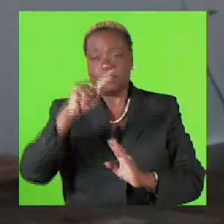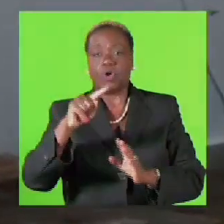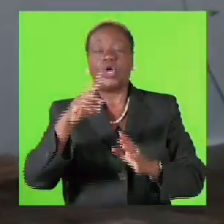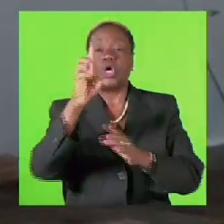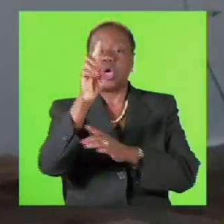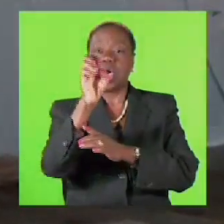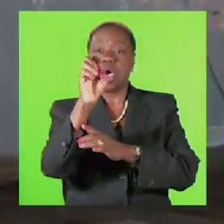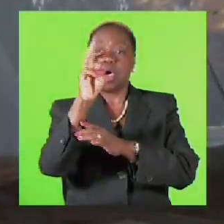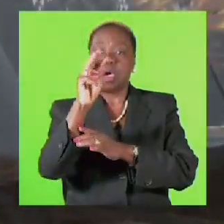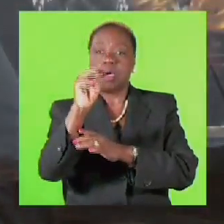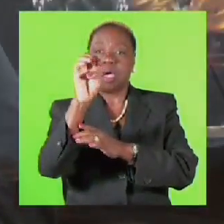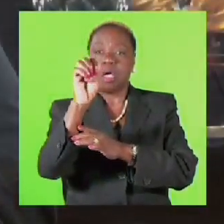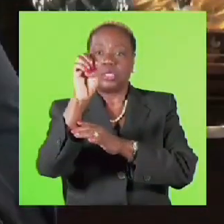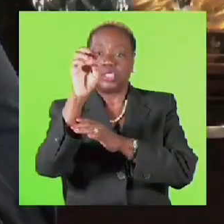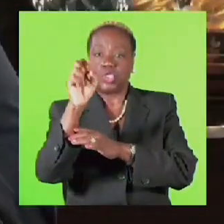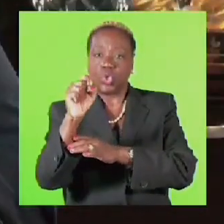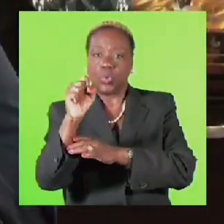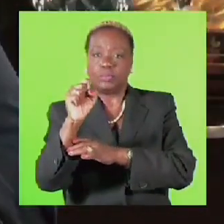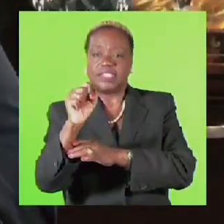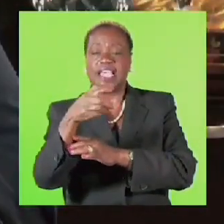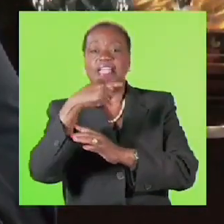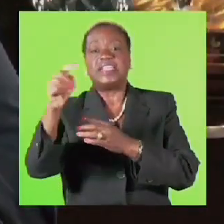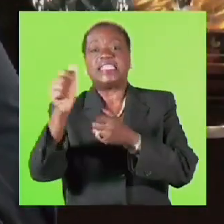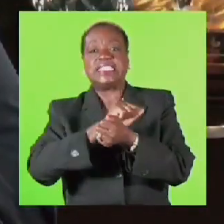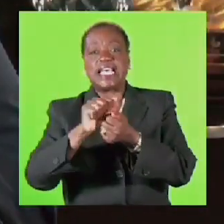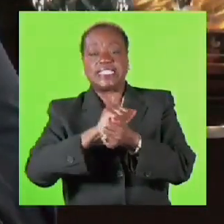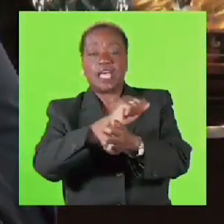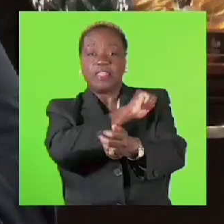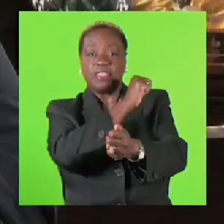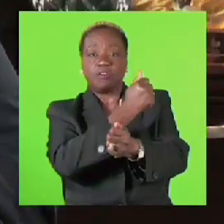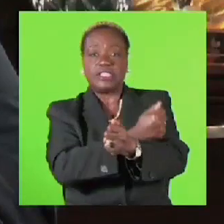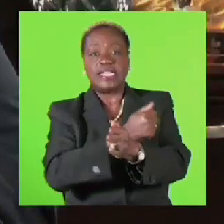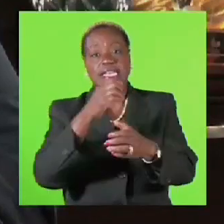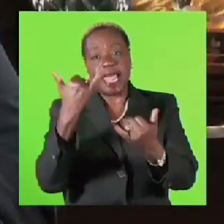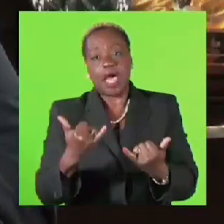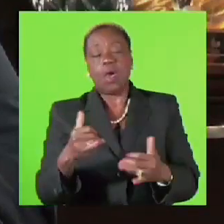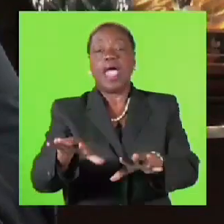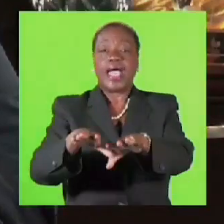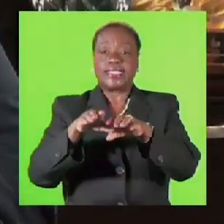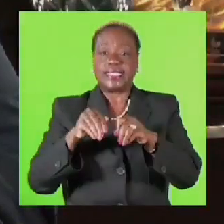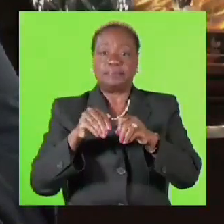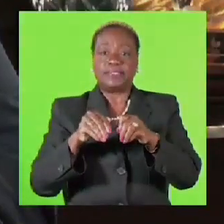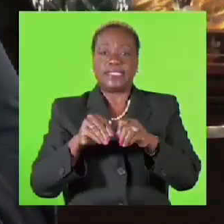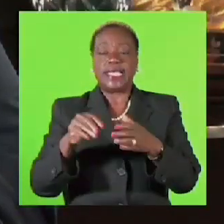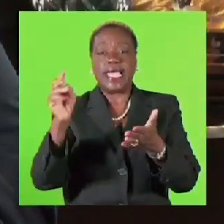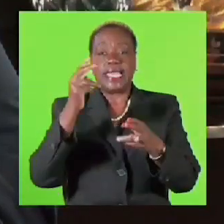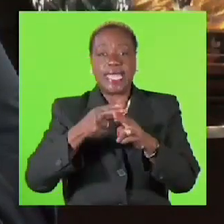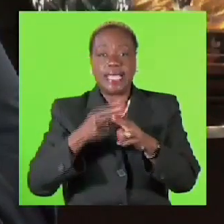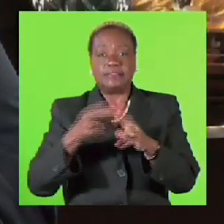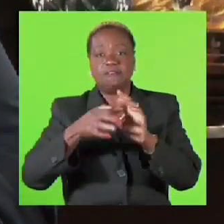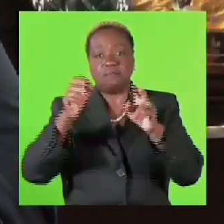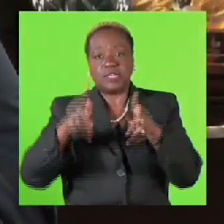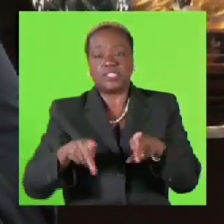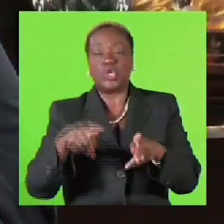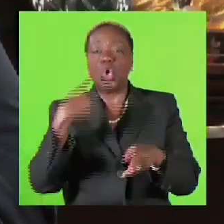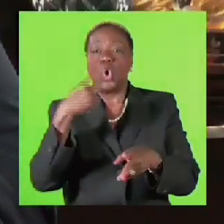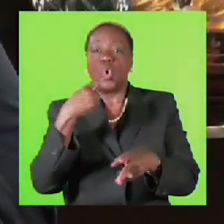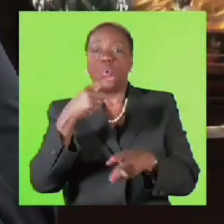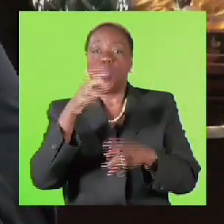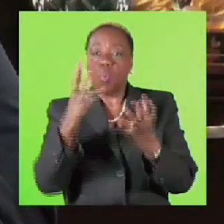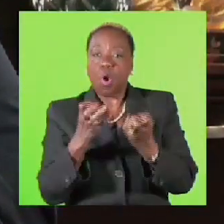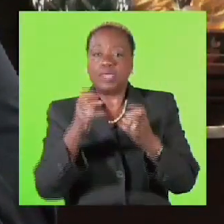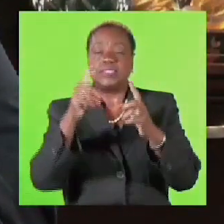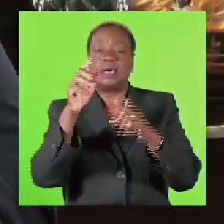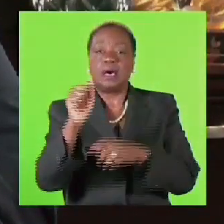The Disaster Reconstruction Authority is accepting names for those who would like a dome on their